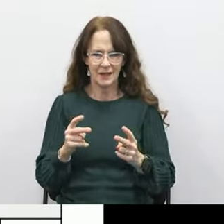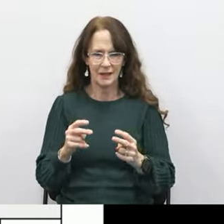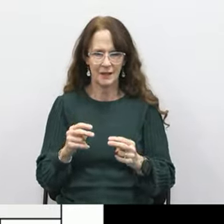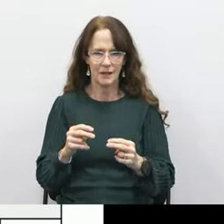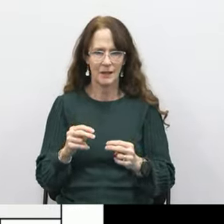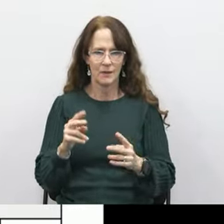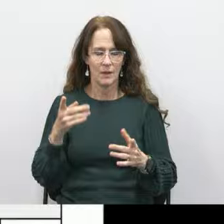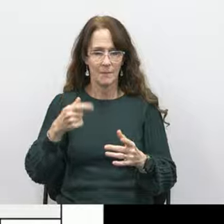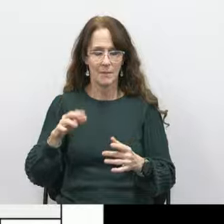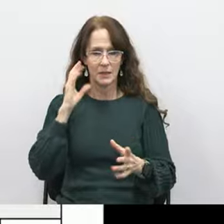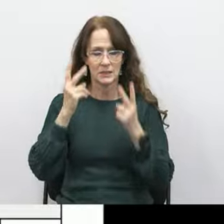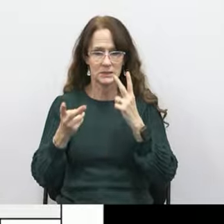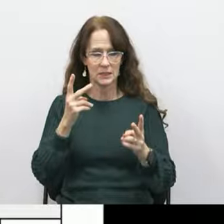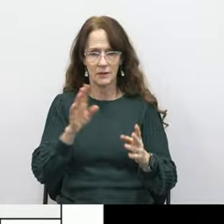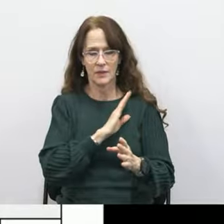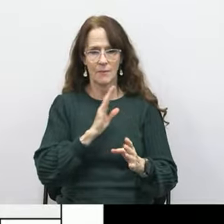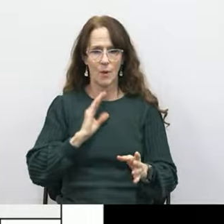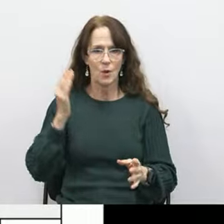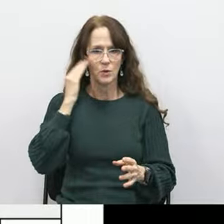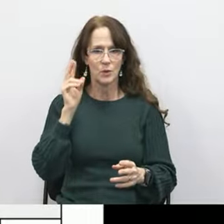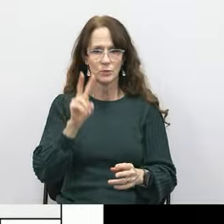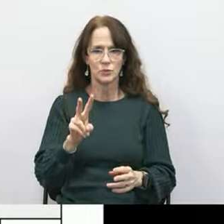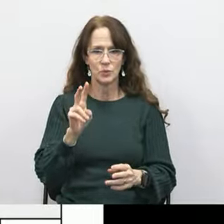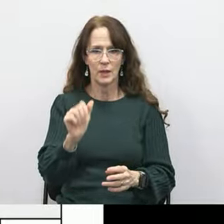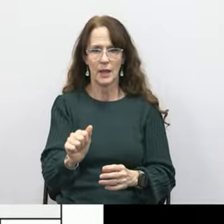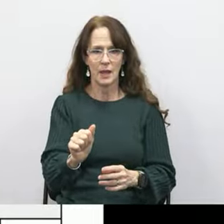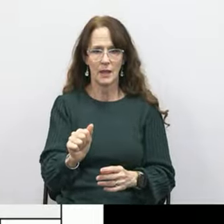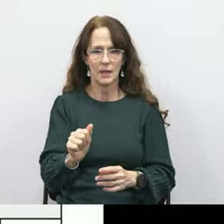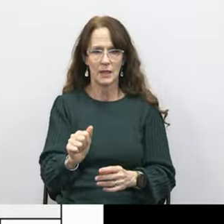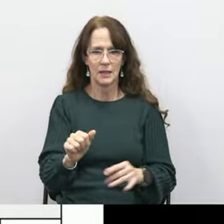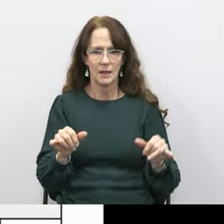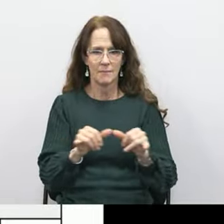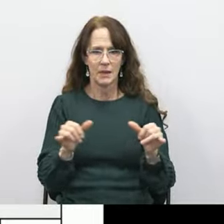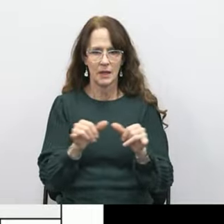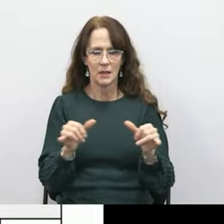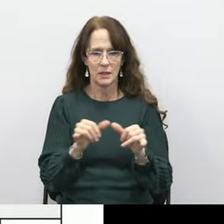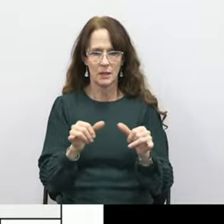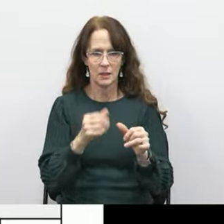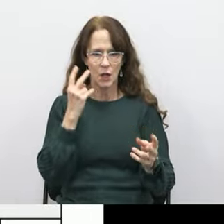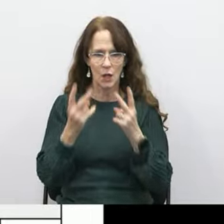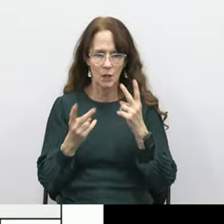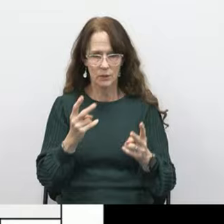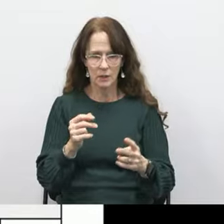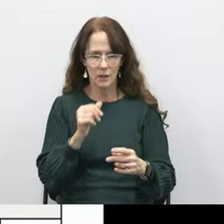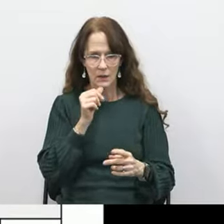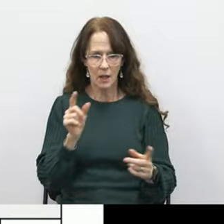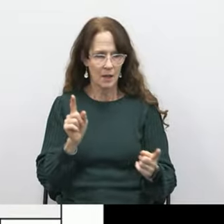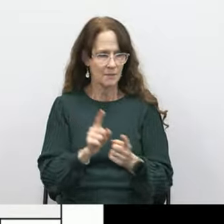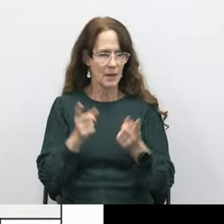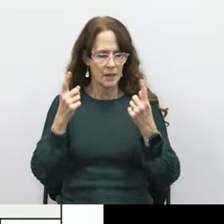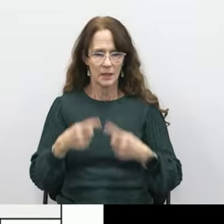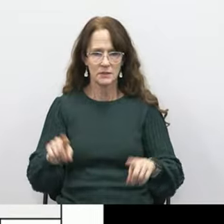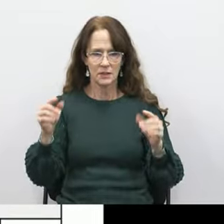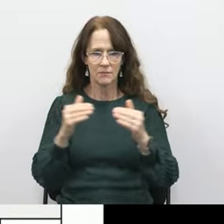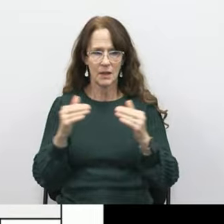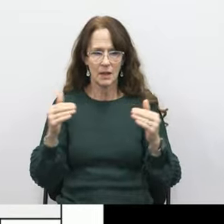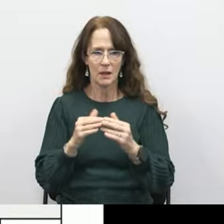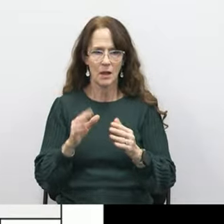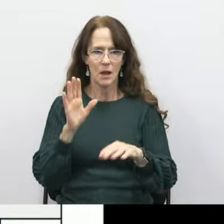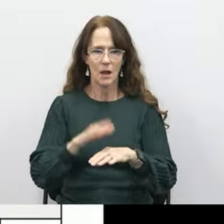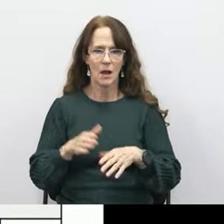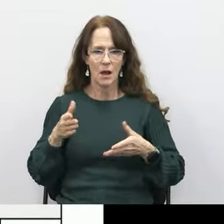see, and our board knows that 2A is a measure of looking at not met achievement level and on growth target